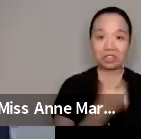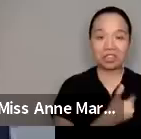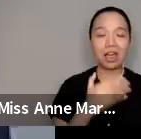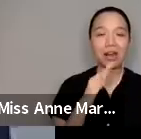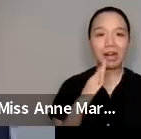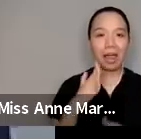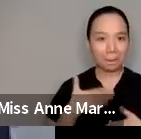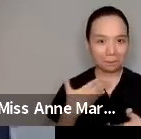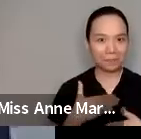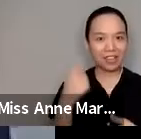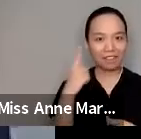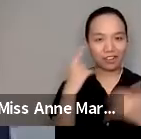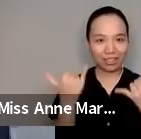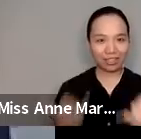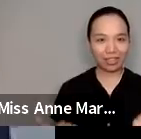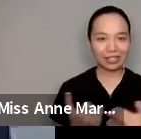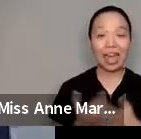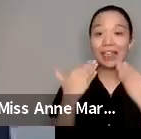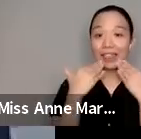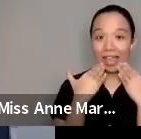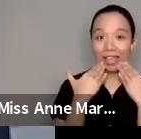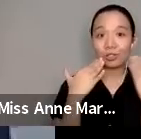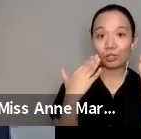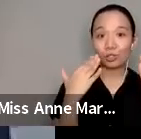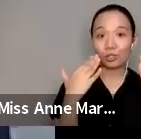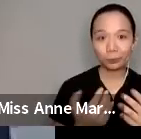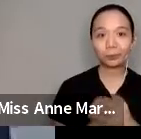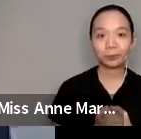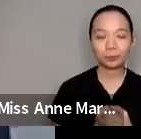this. Thank you.